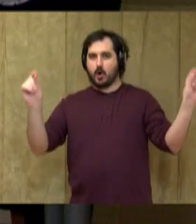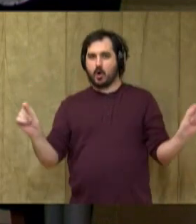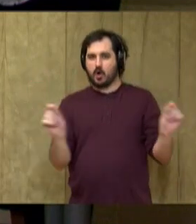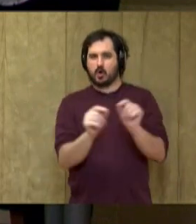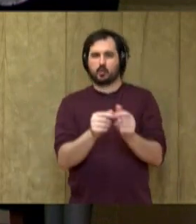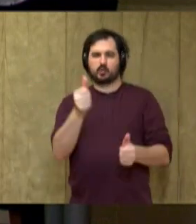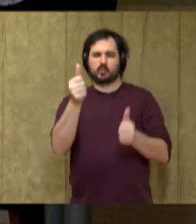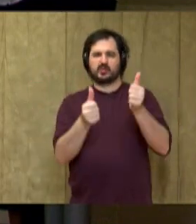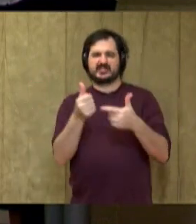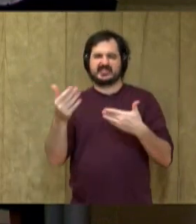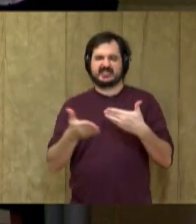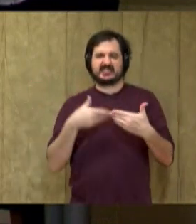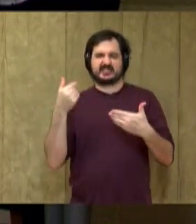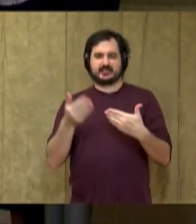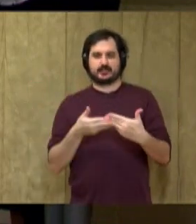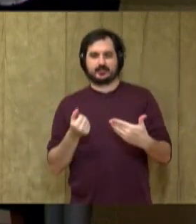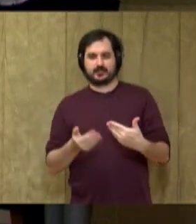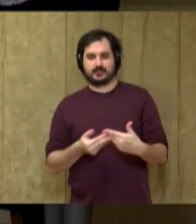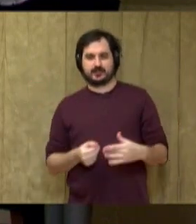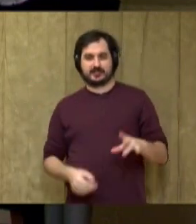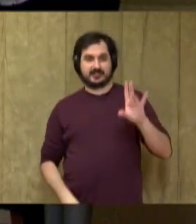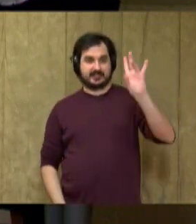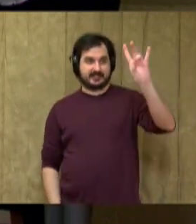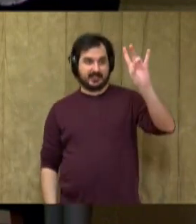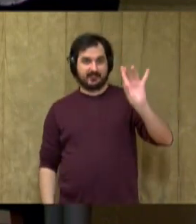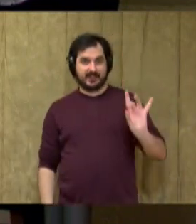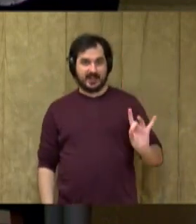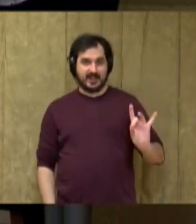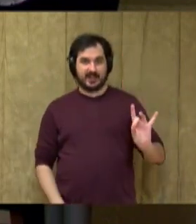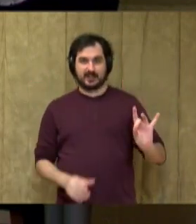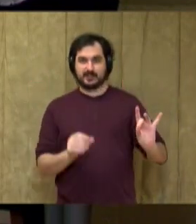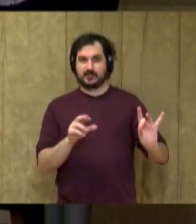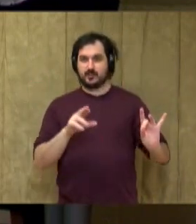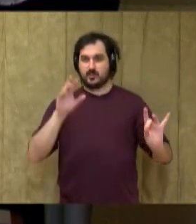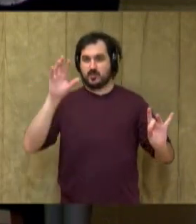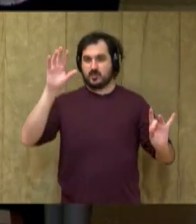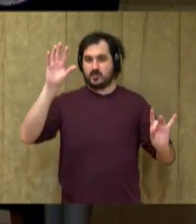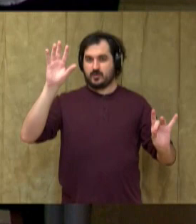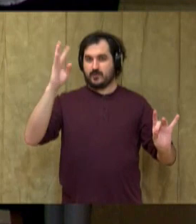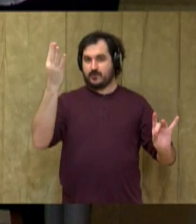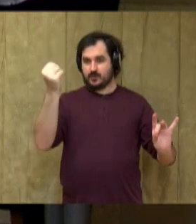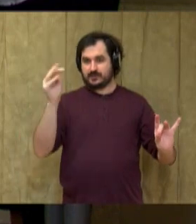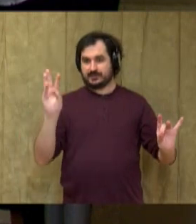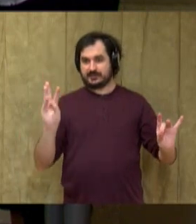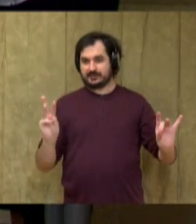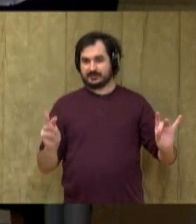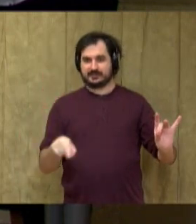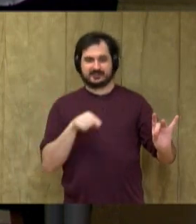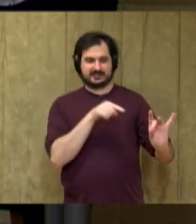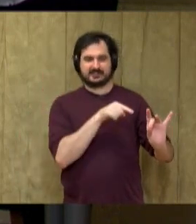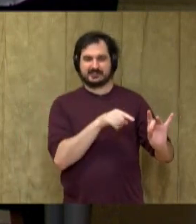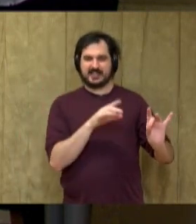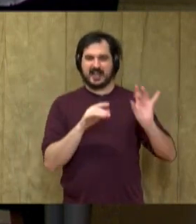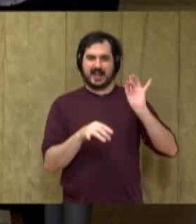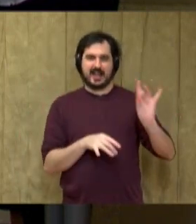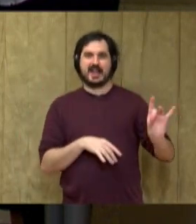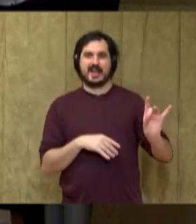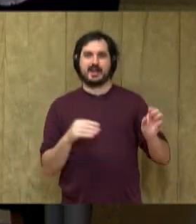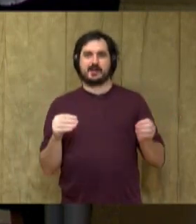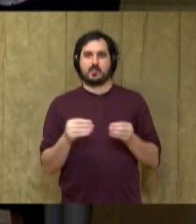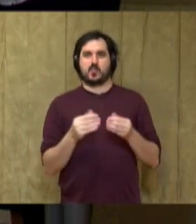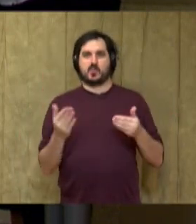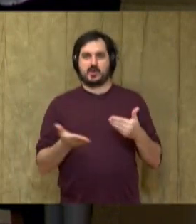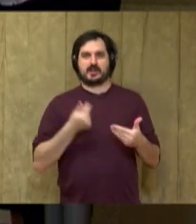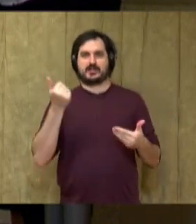more simple to draw? A bar with 8 sections or a bar with 16? Yeah, 8. So